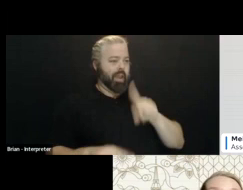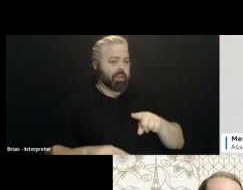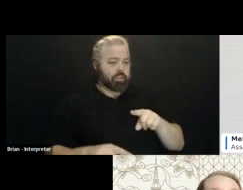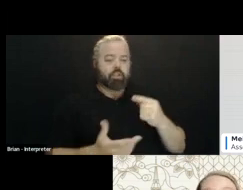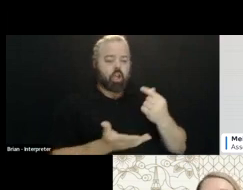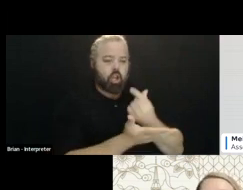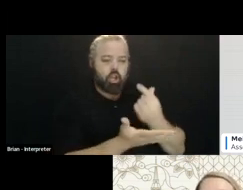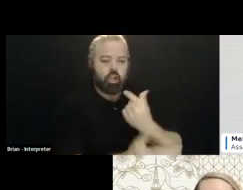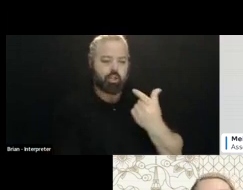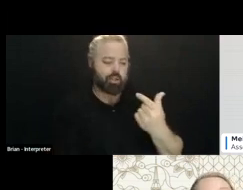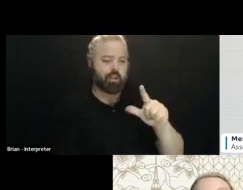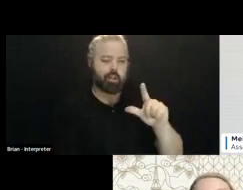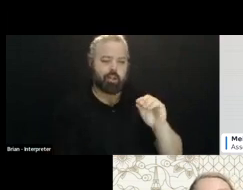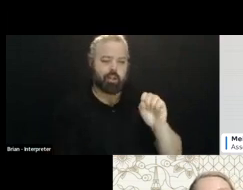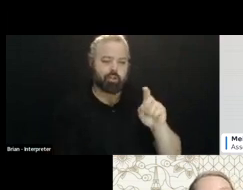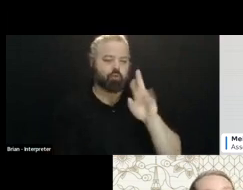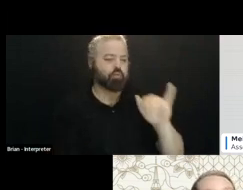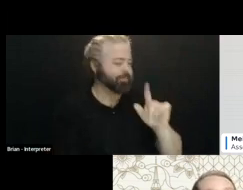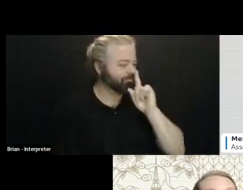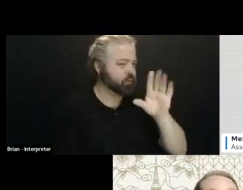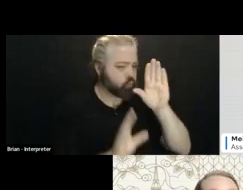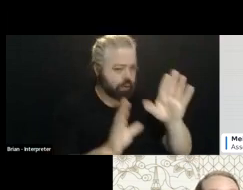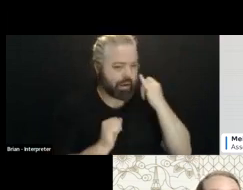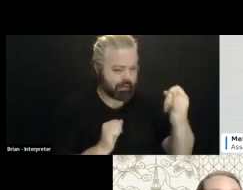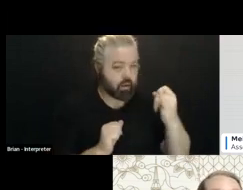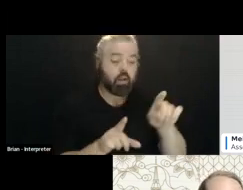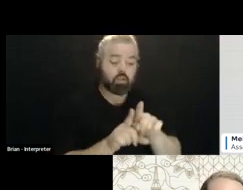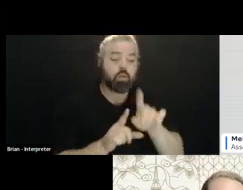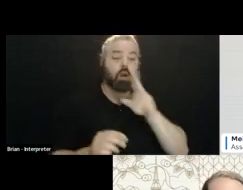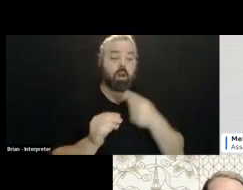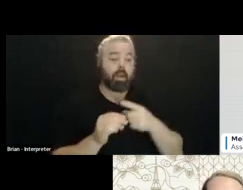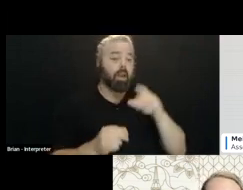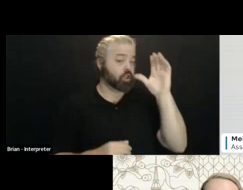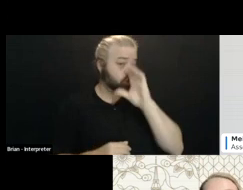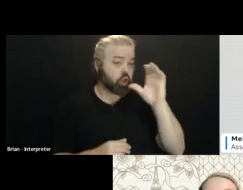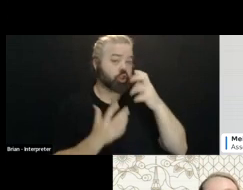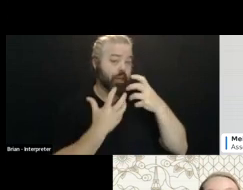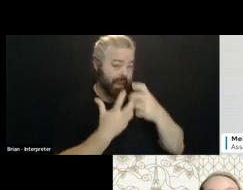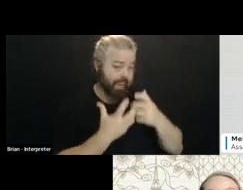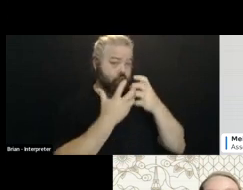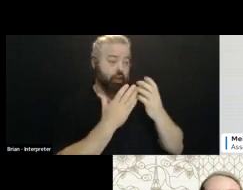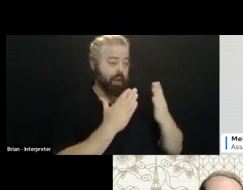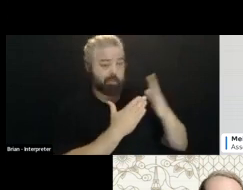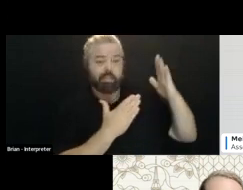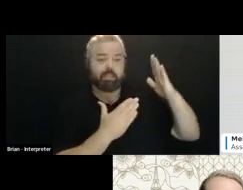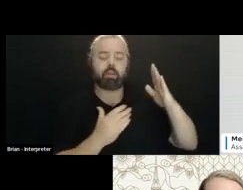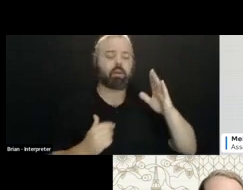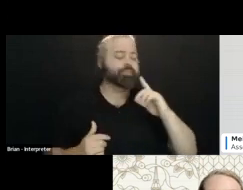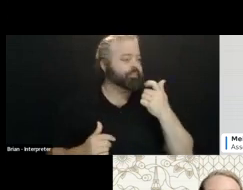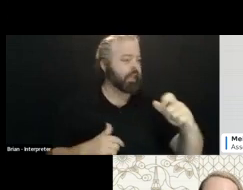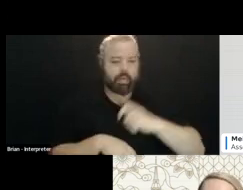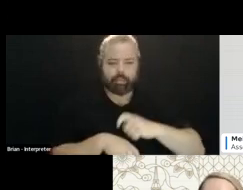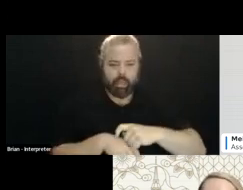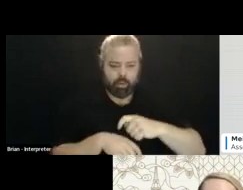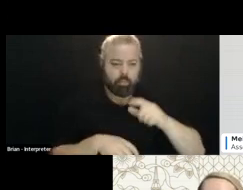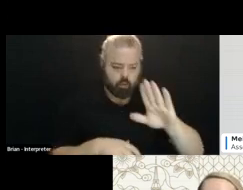idea. Also, we talked about search engine optimization. I think a benefit of that is any time you add an extra page to your